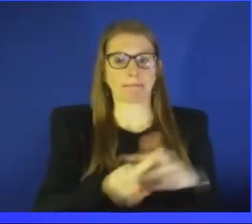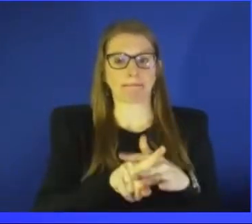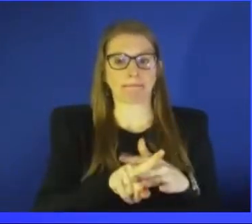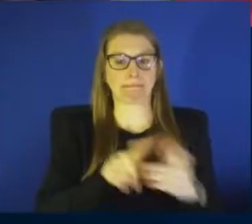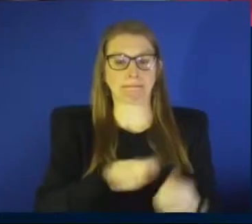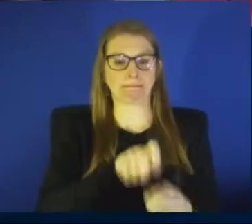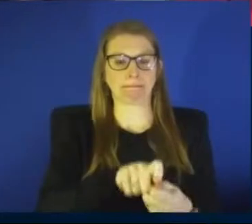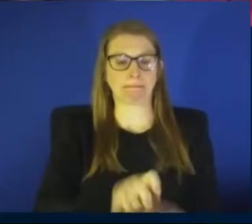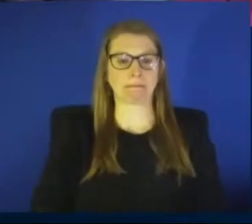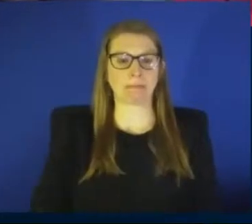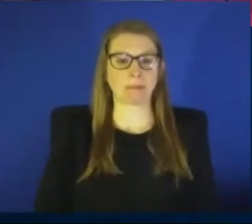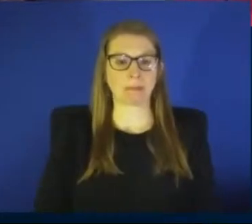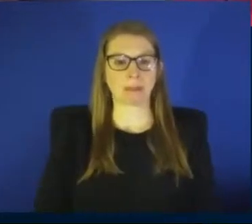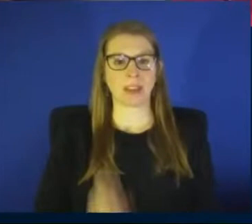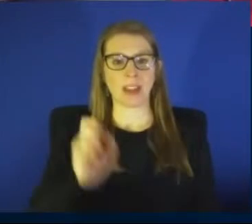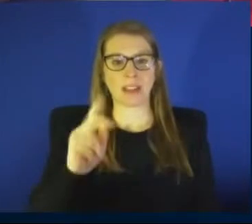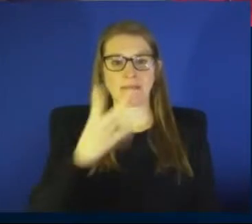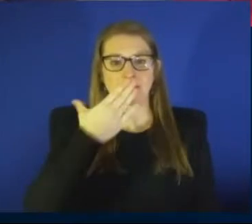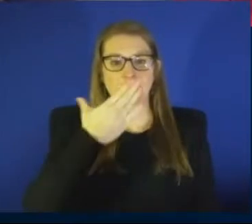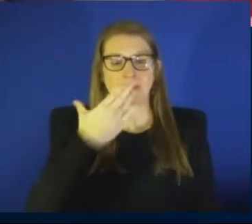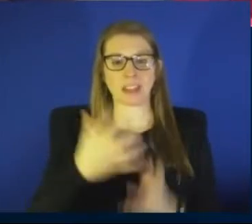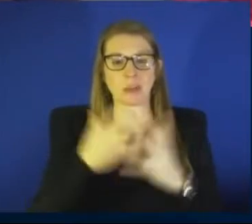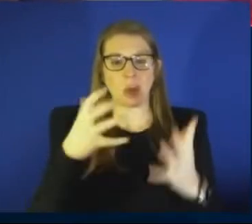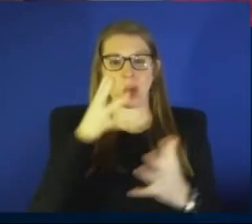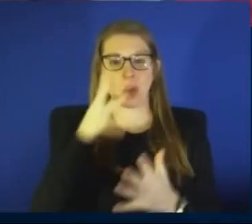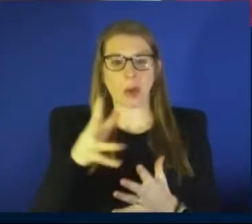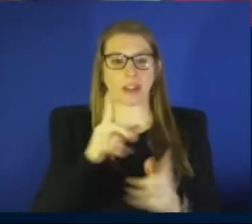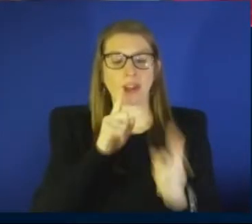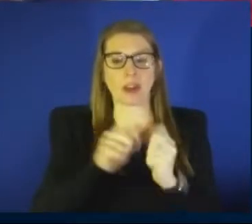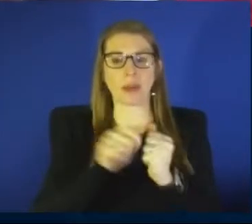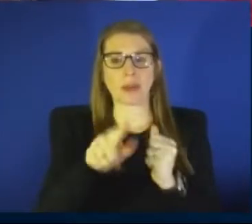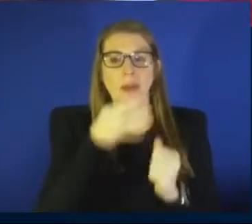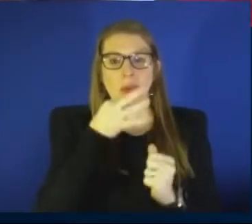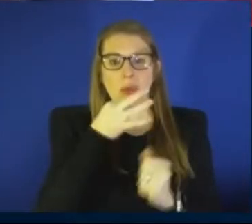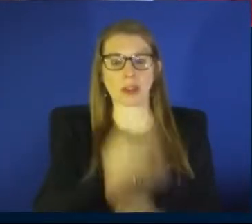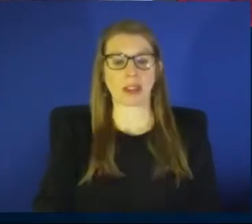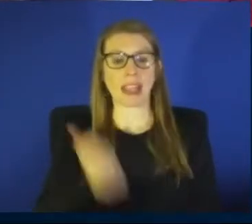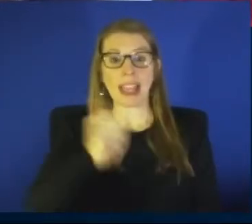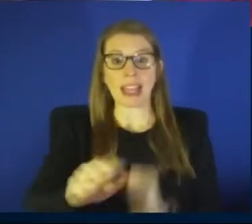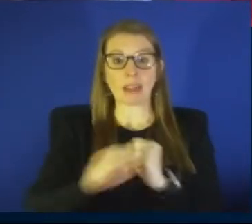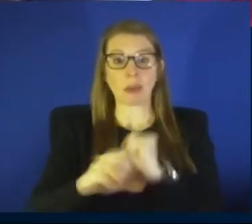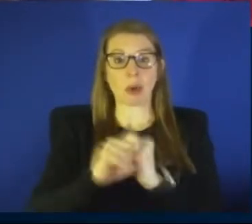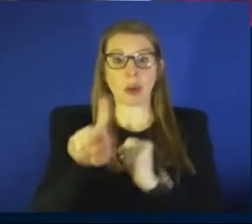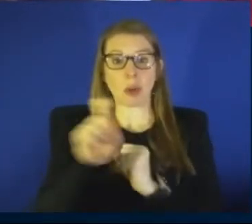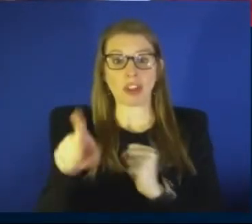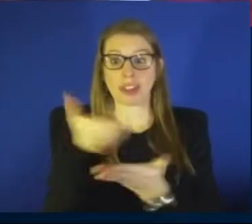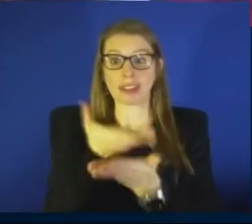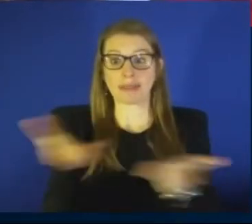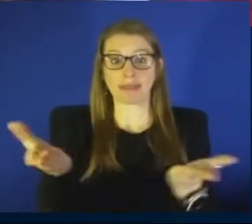All right, Doc Hawk, thanks so much. We'll check in with you here in just a bit. Let's check and see if we have any reporter questions on the line.